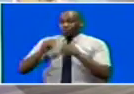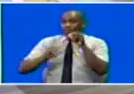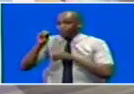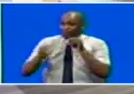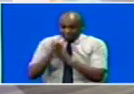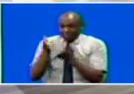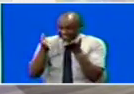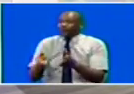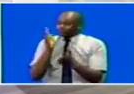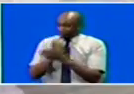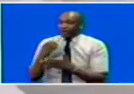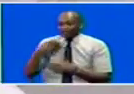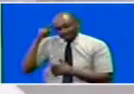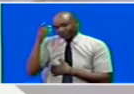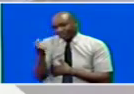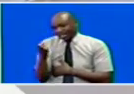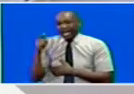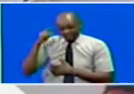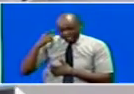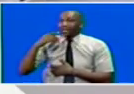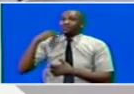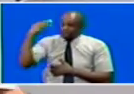appreciate that a lot, and so we are able to look to the future with brighter hope. Perhaps.